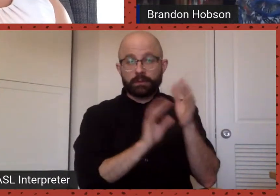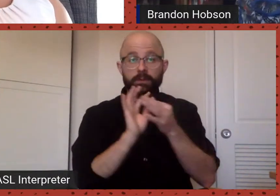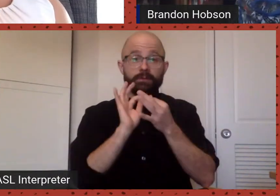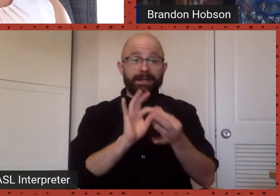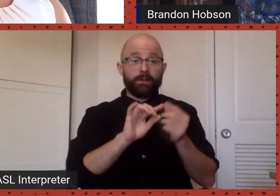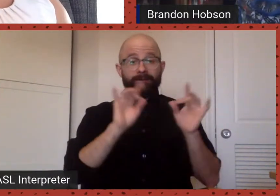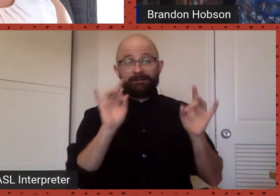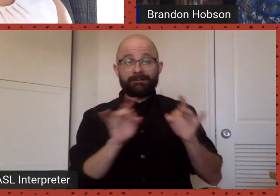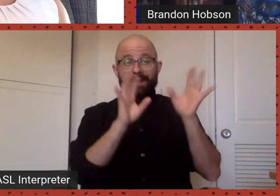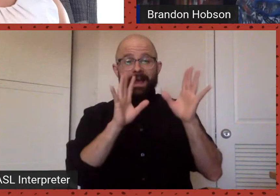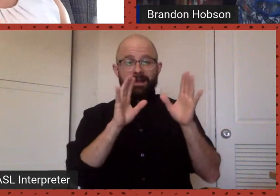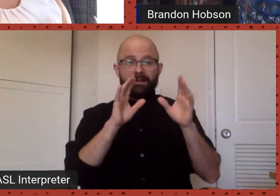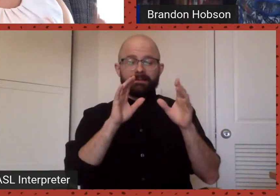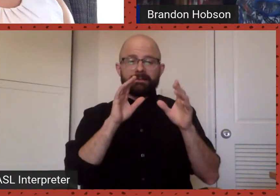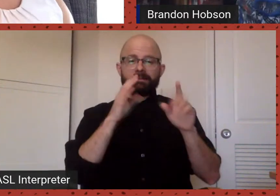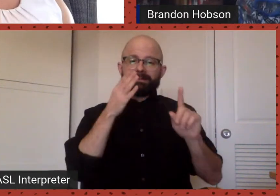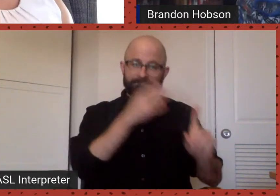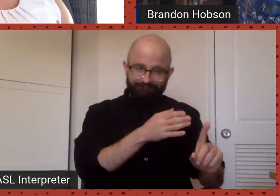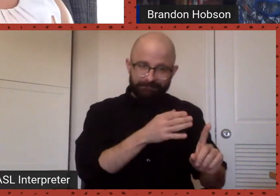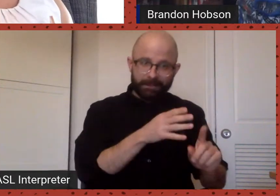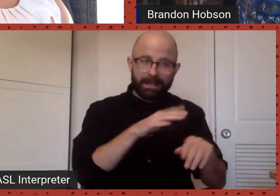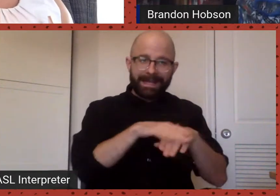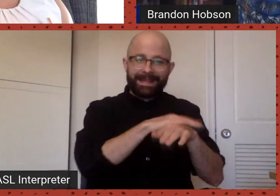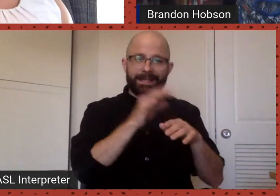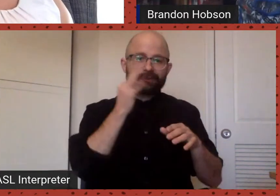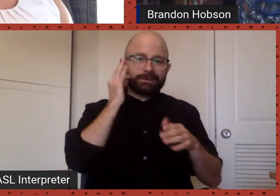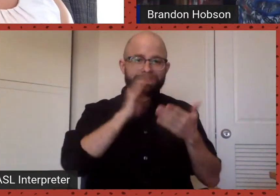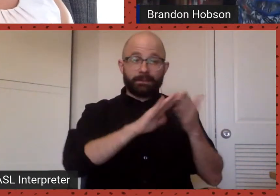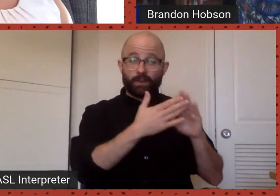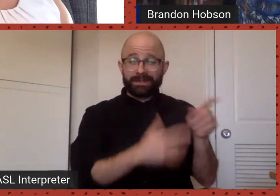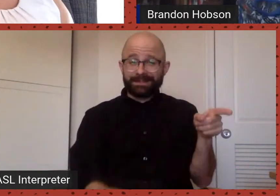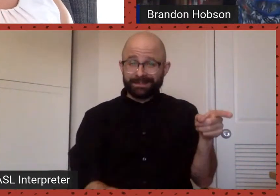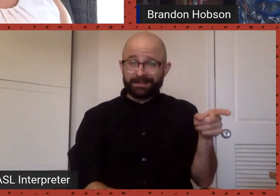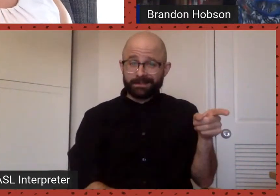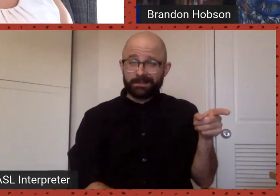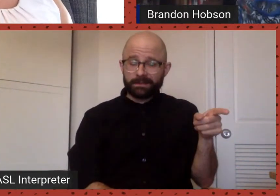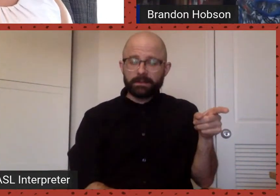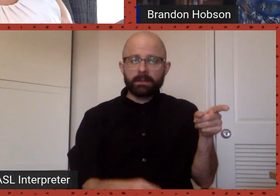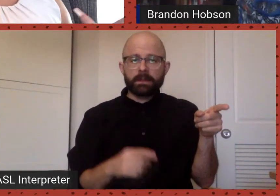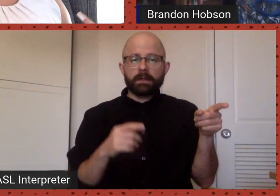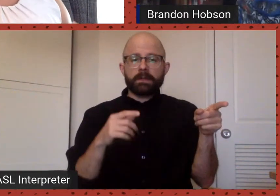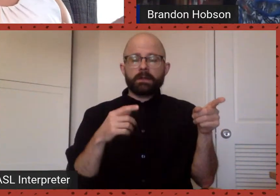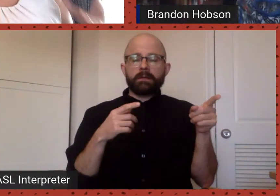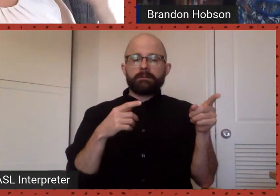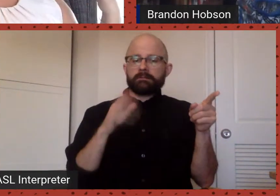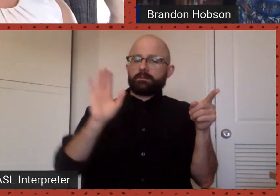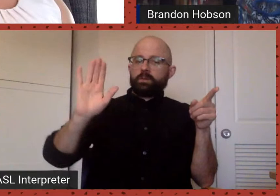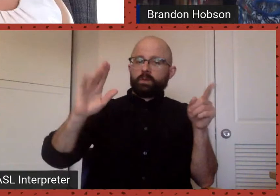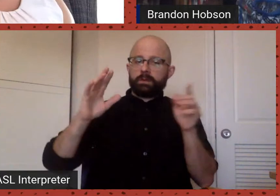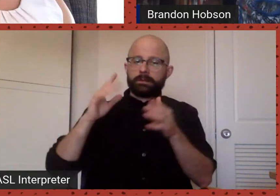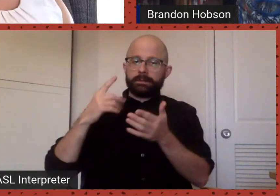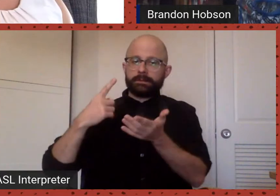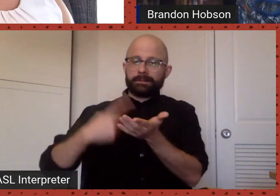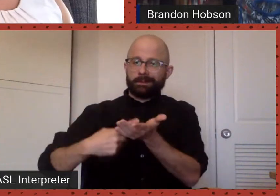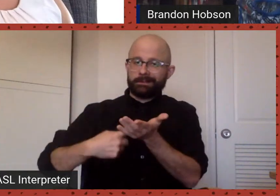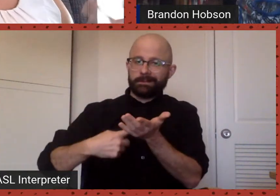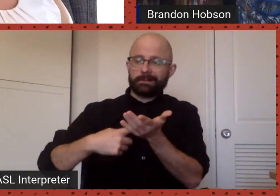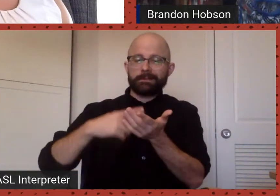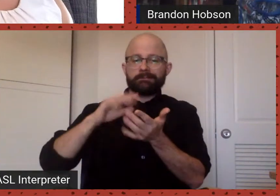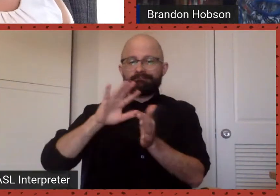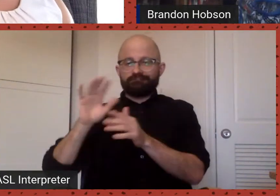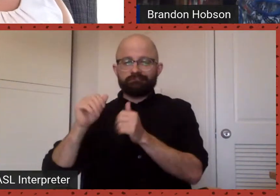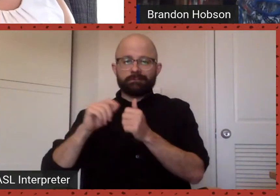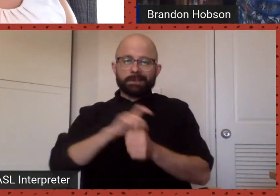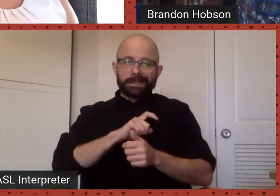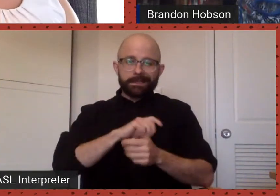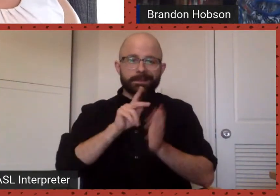Indigenous communities. And I think what we can see, from what you're discussing with, police killings in the